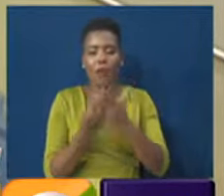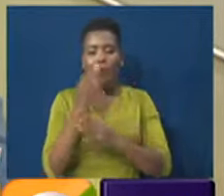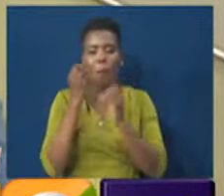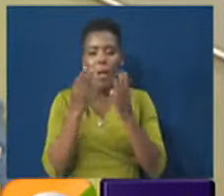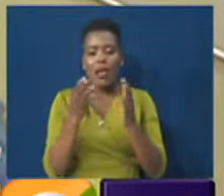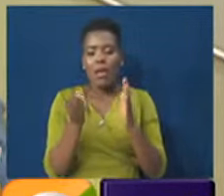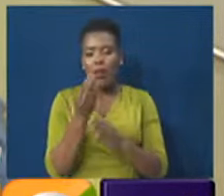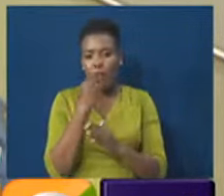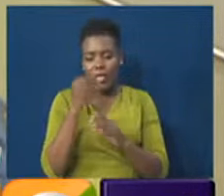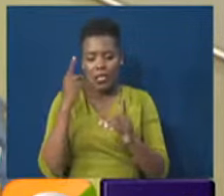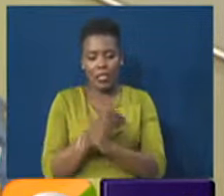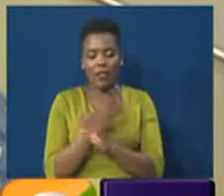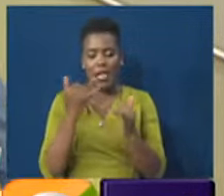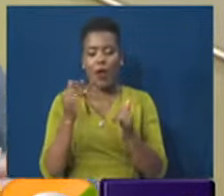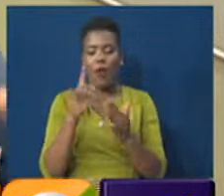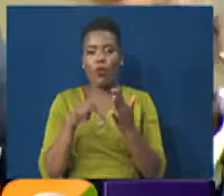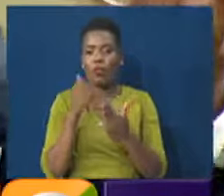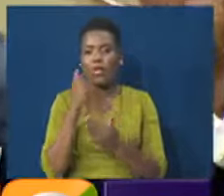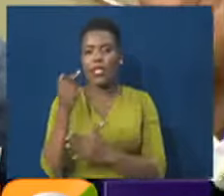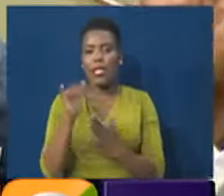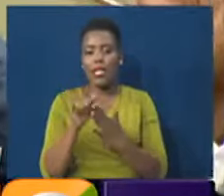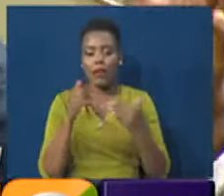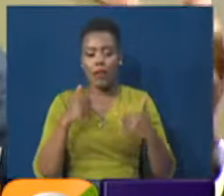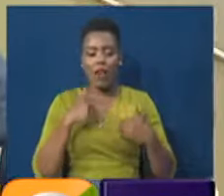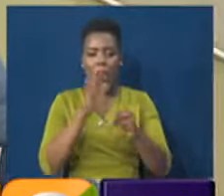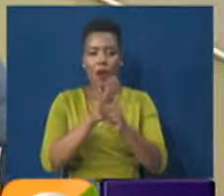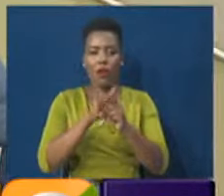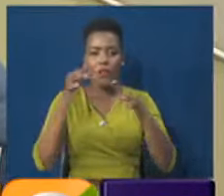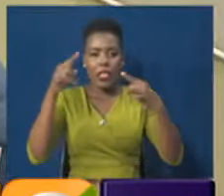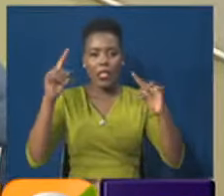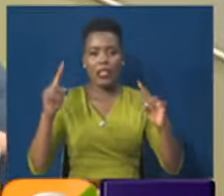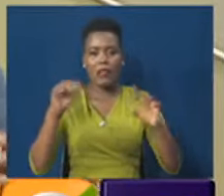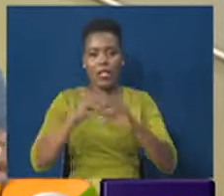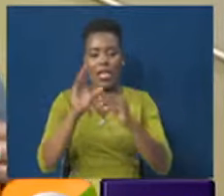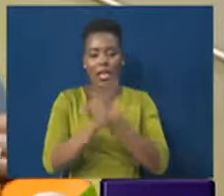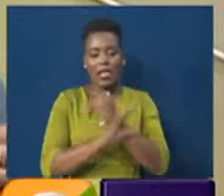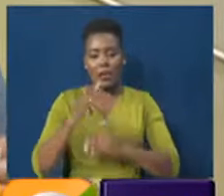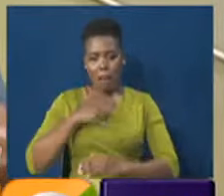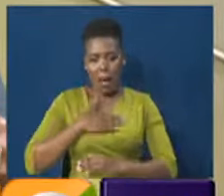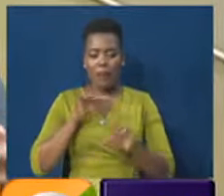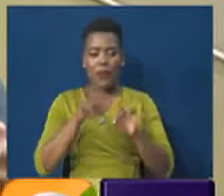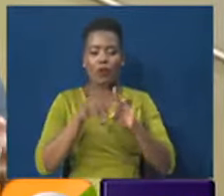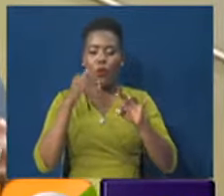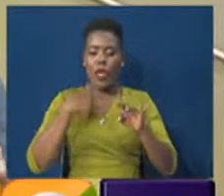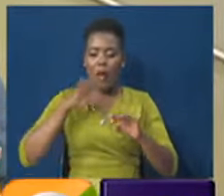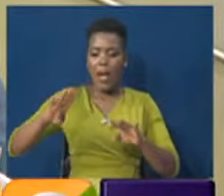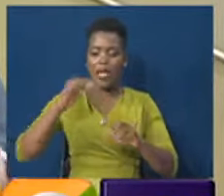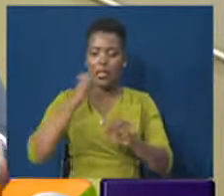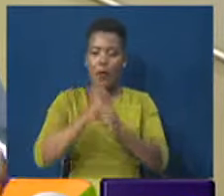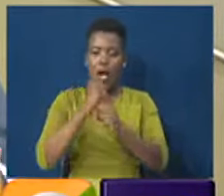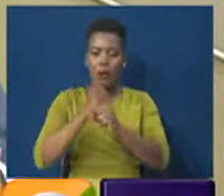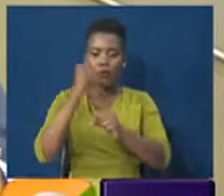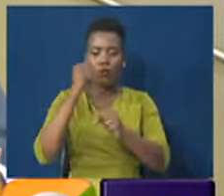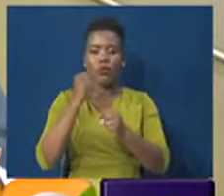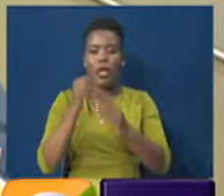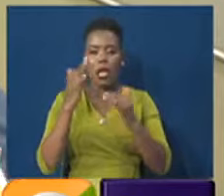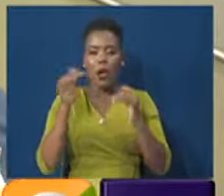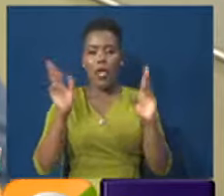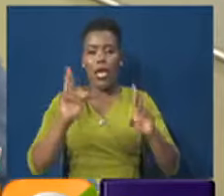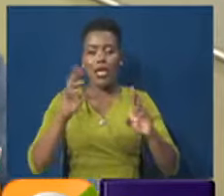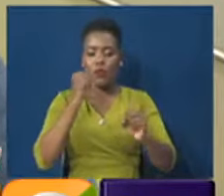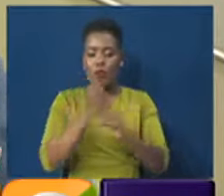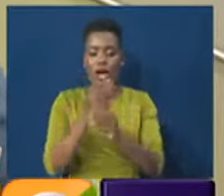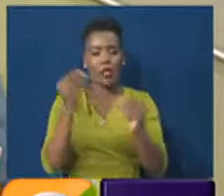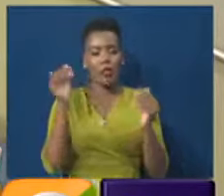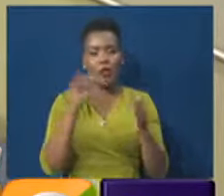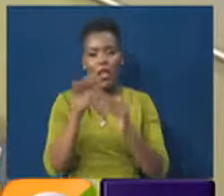you. So what am I saying, Ayub? We have had a lot of successes, but there is a lot of work to do. All right. And you are up to the task. Okay. And you are doing